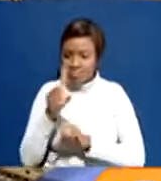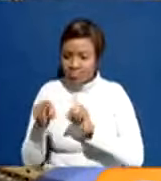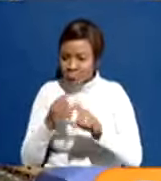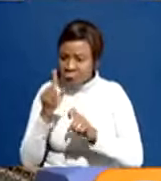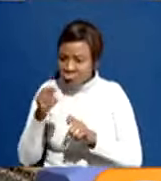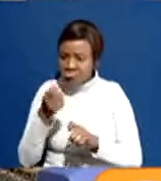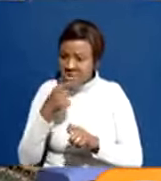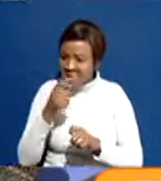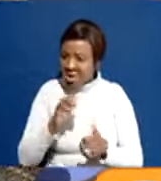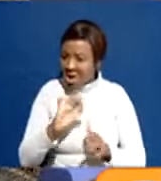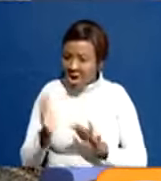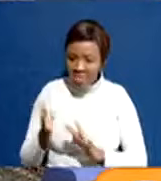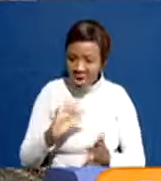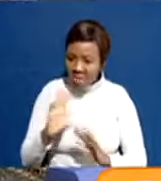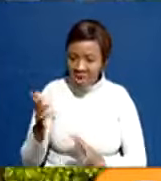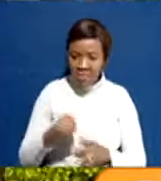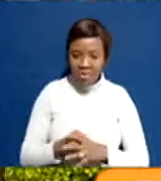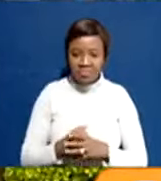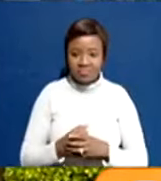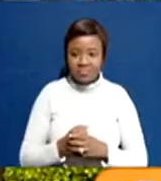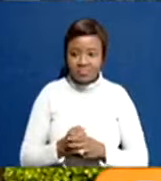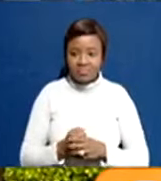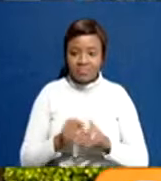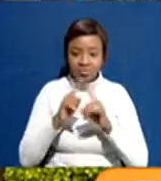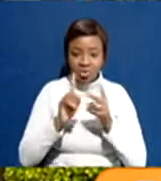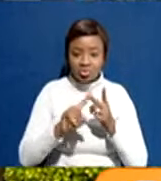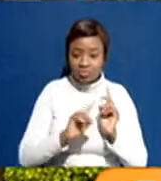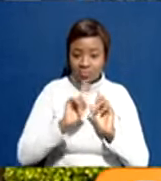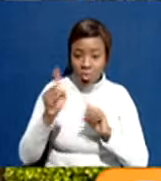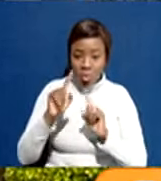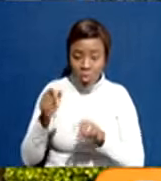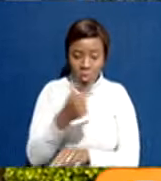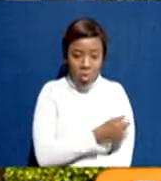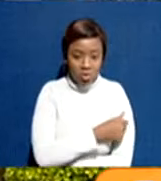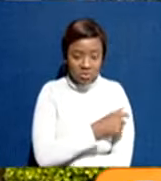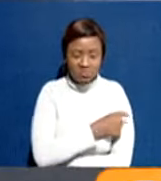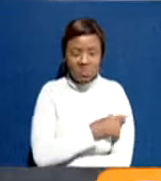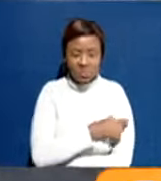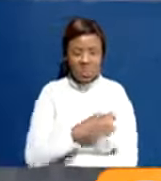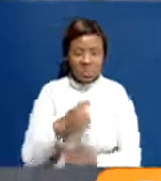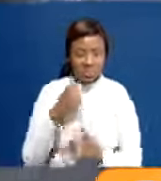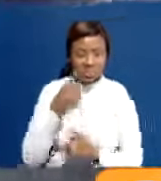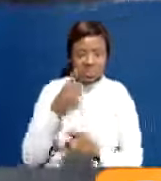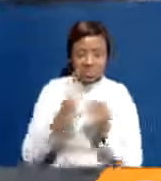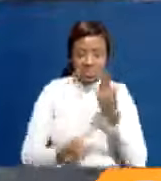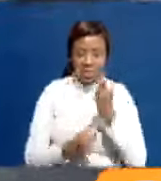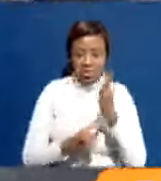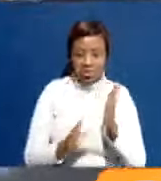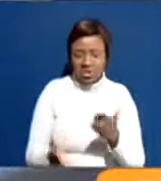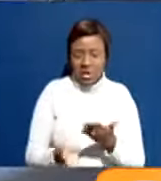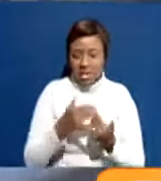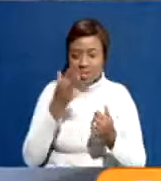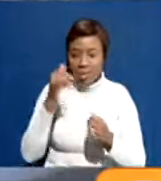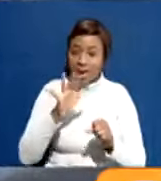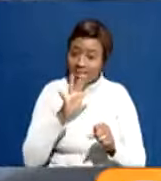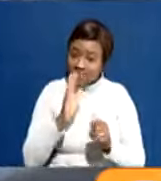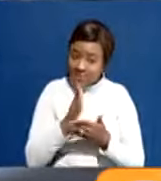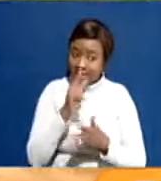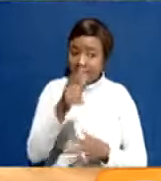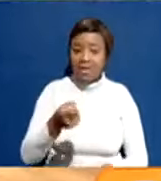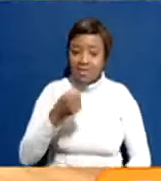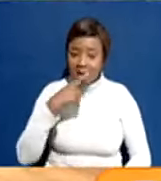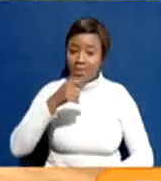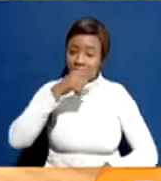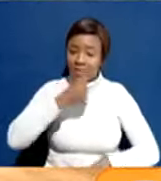discipline on medication. The frequency of hospital visits have been reduced by the technology, especially for those who are religiously taking their